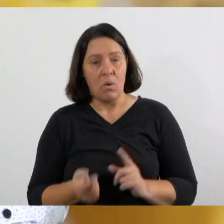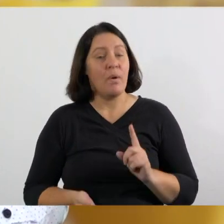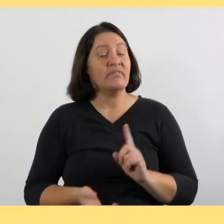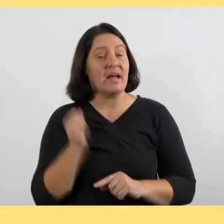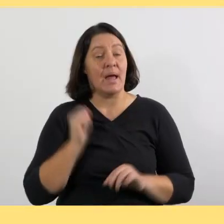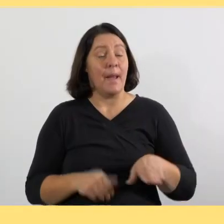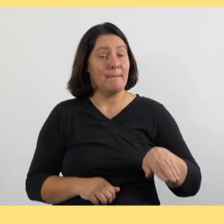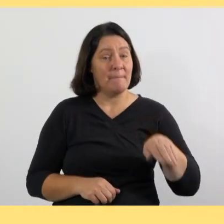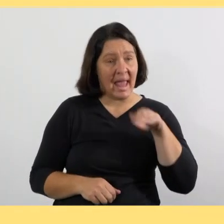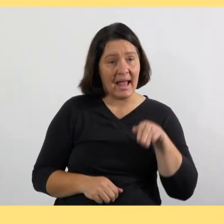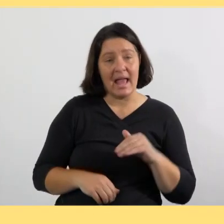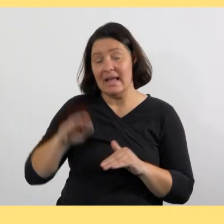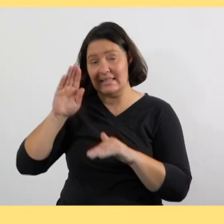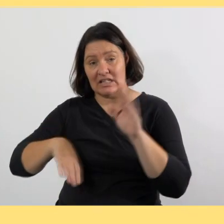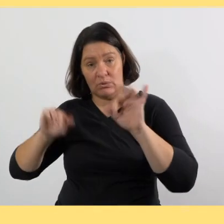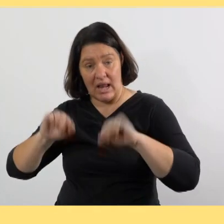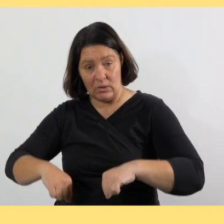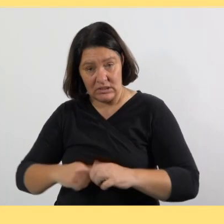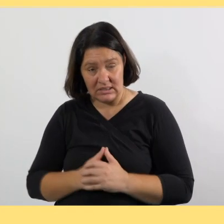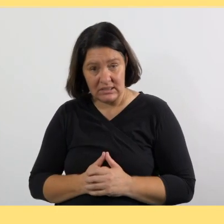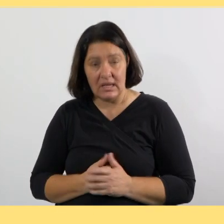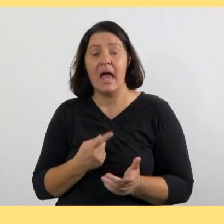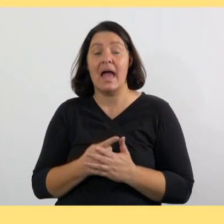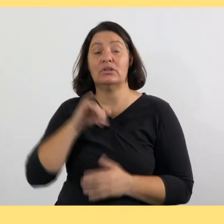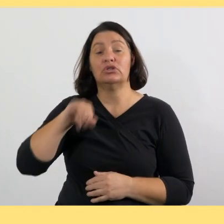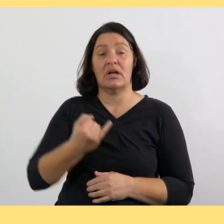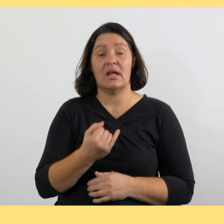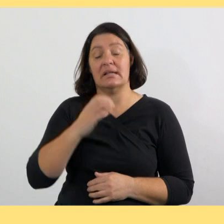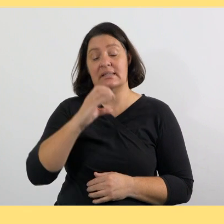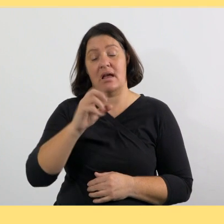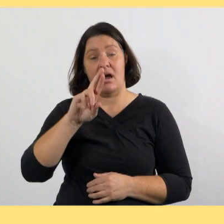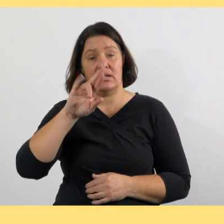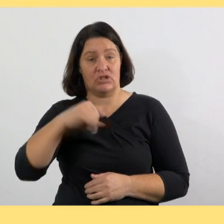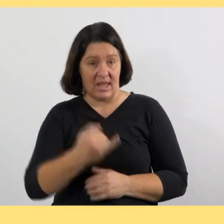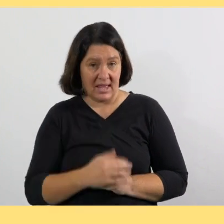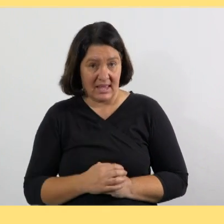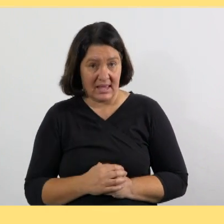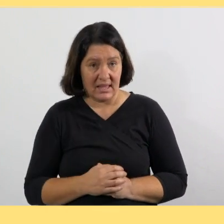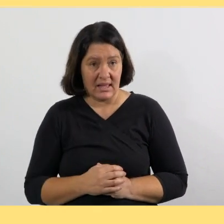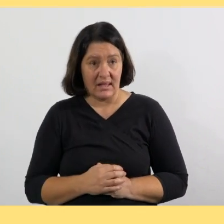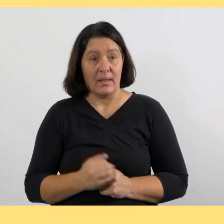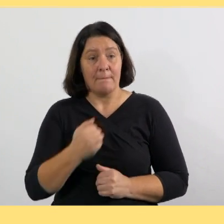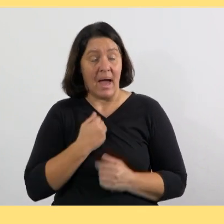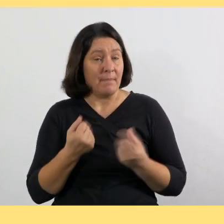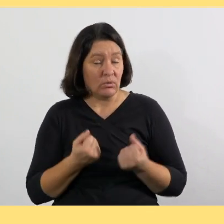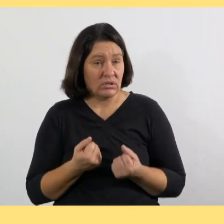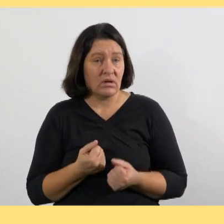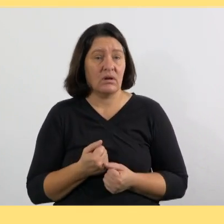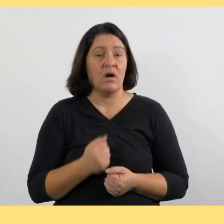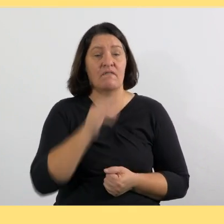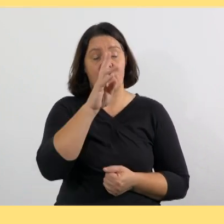find that we have bank and discount allowed, and the journal is CRJ, and my amount is